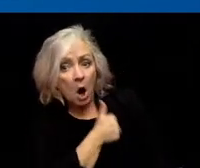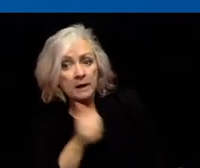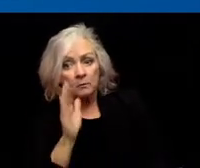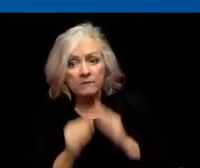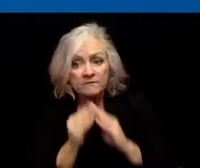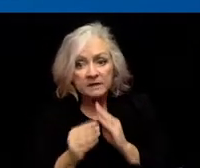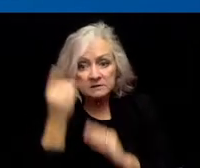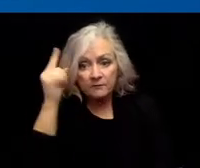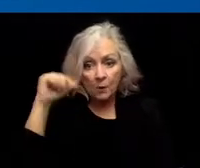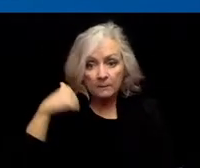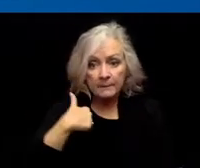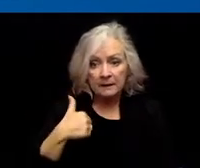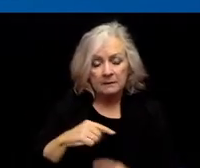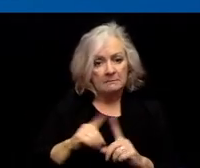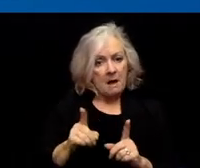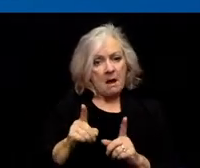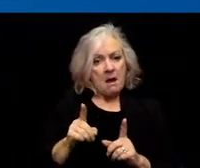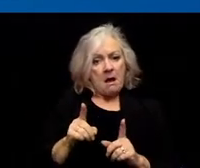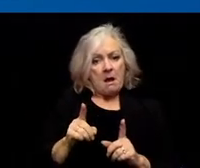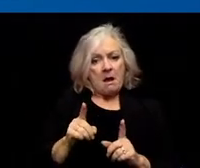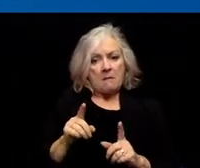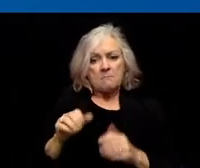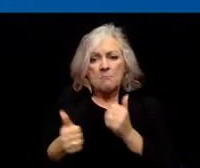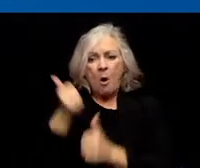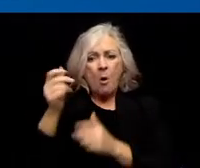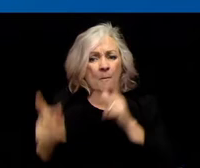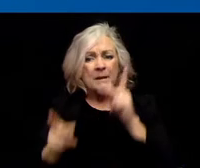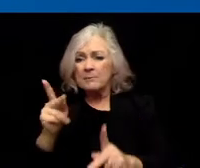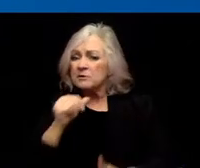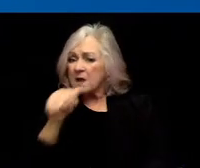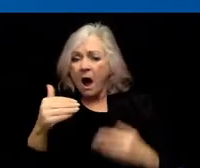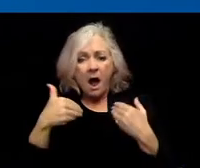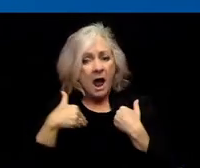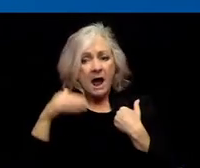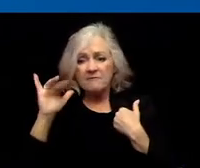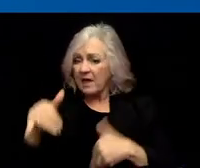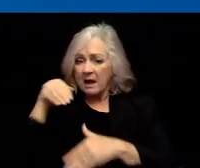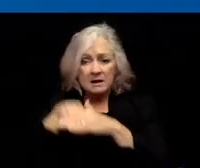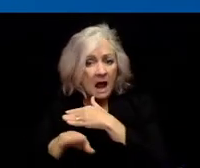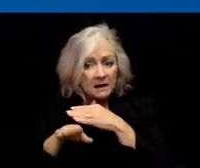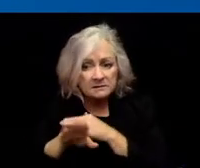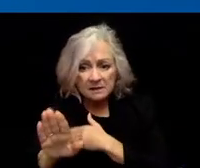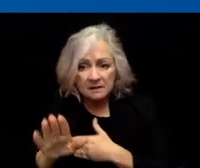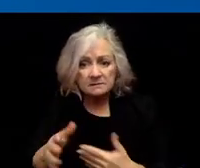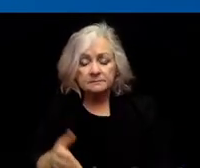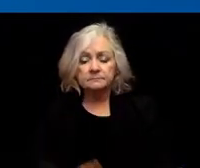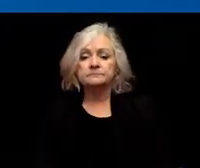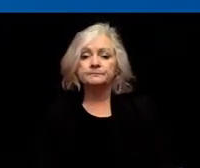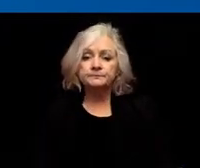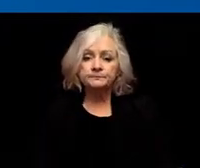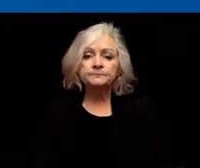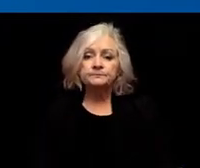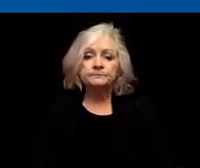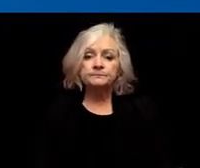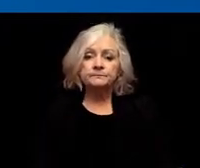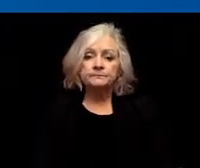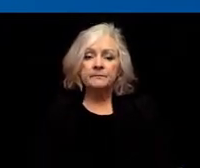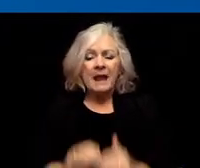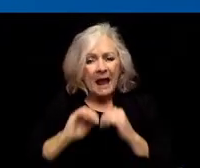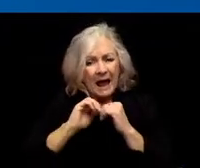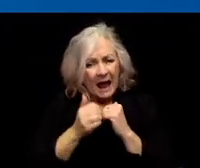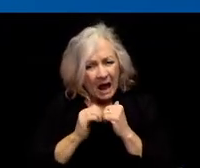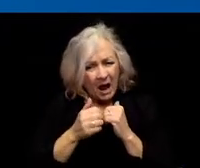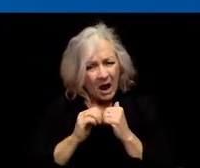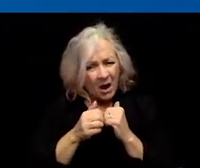you know, that's very unusual, right? The vast majority of people don't have access to that. So how do we, you know,